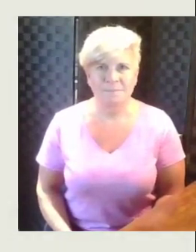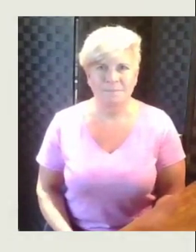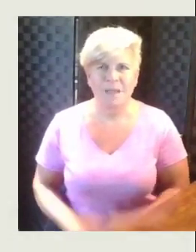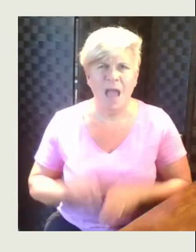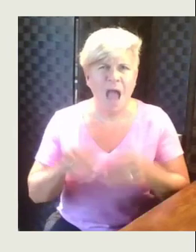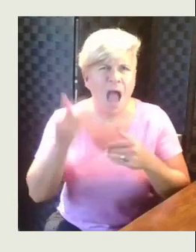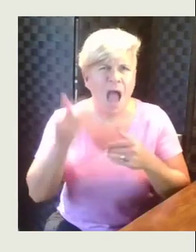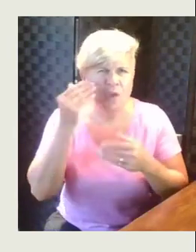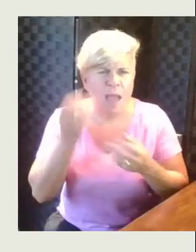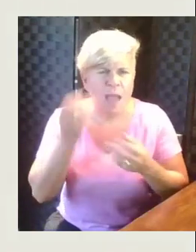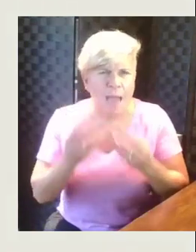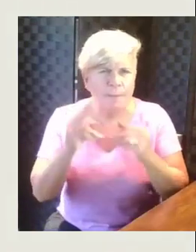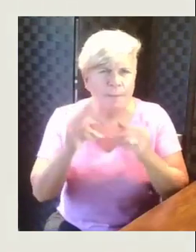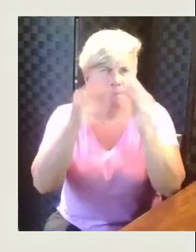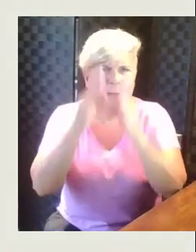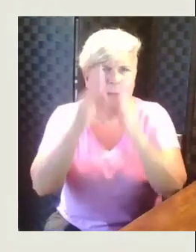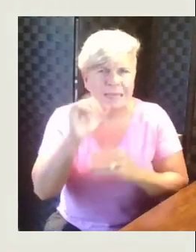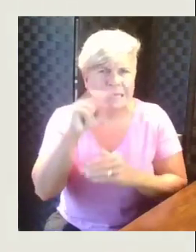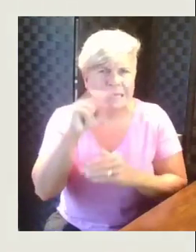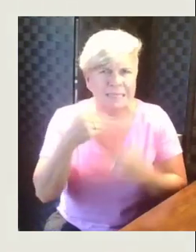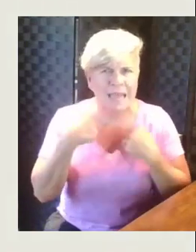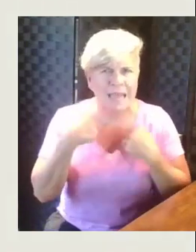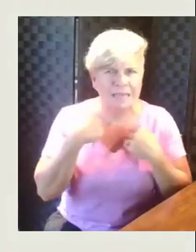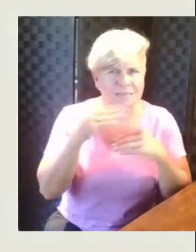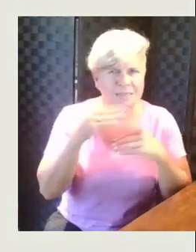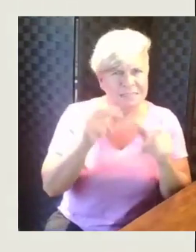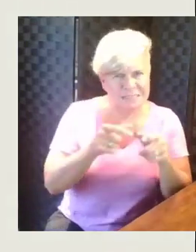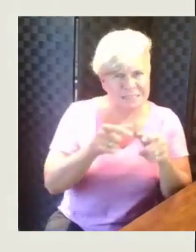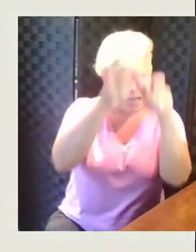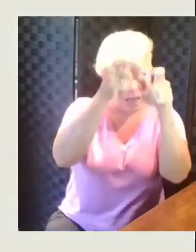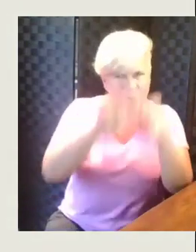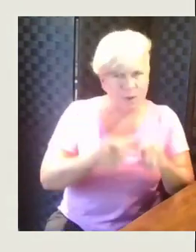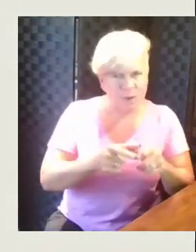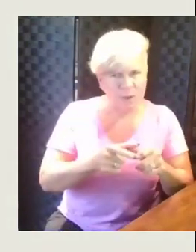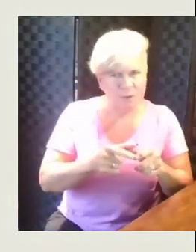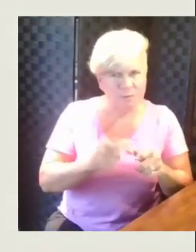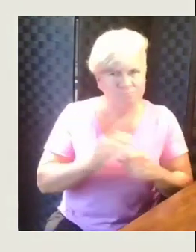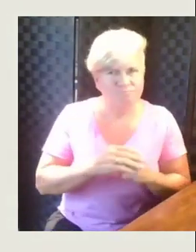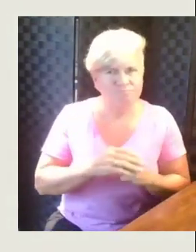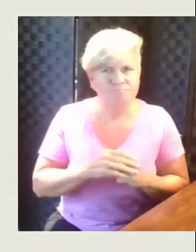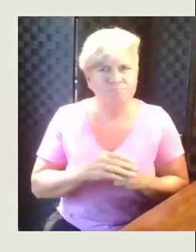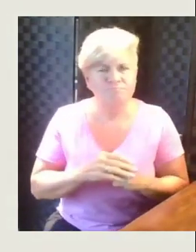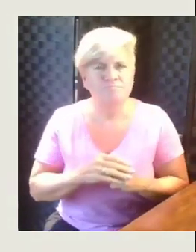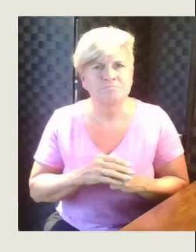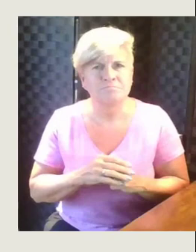How do you know how many blocks Ian has on his tower?